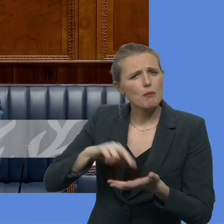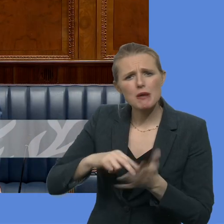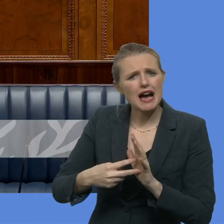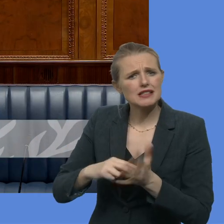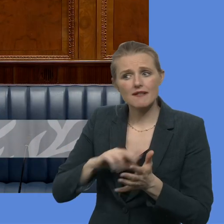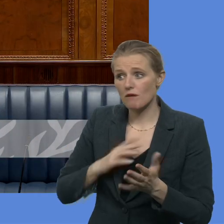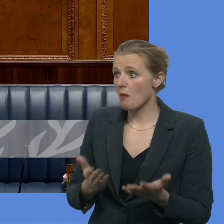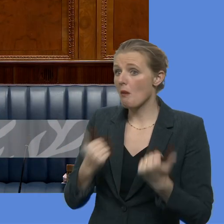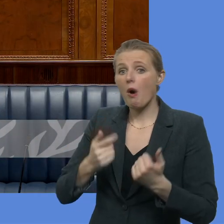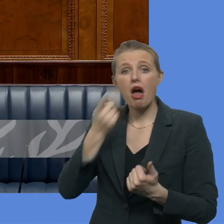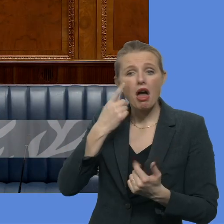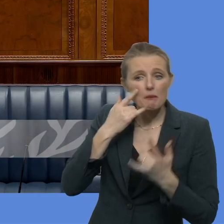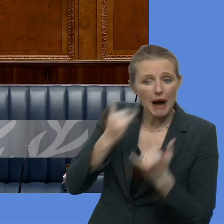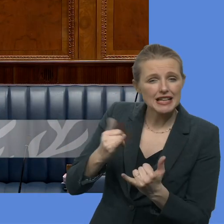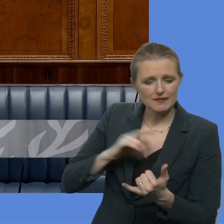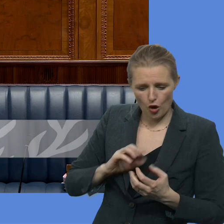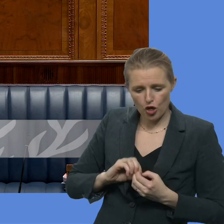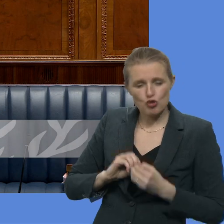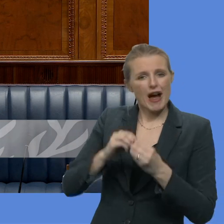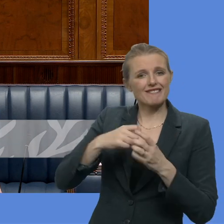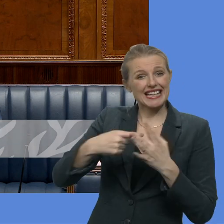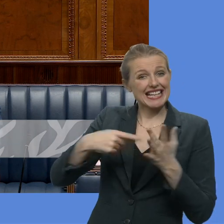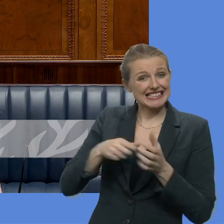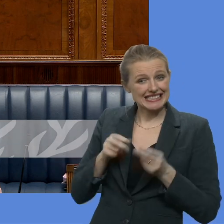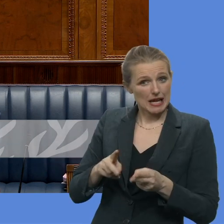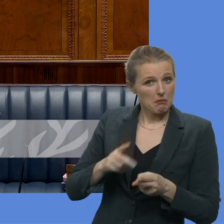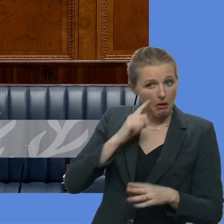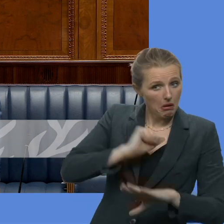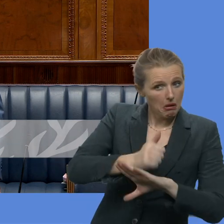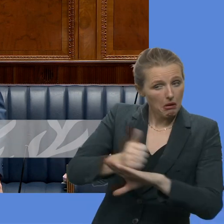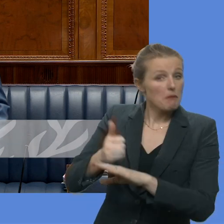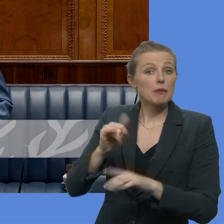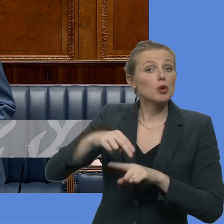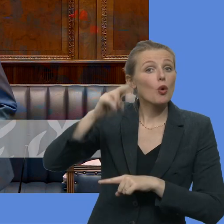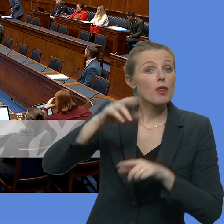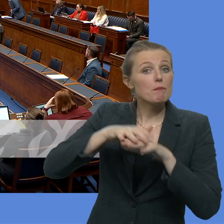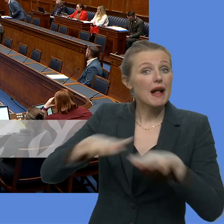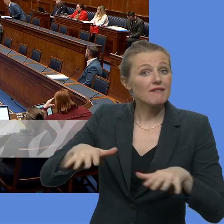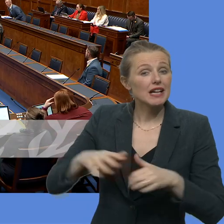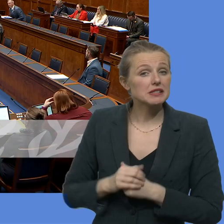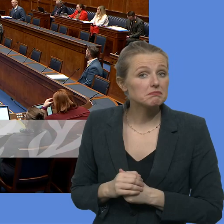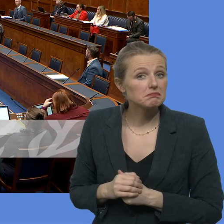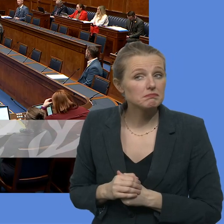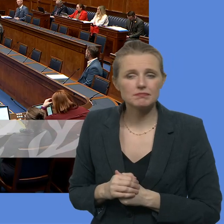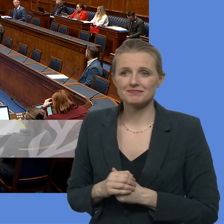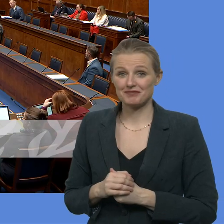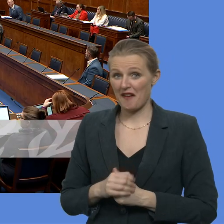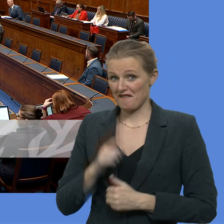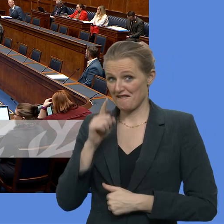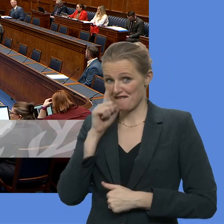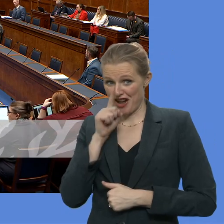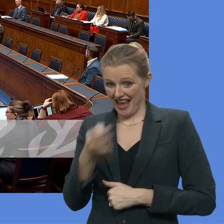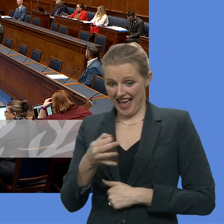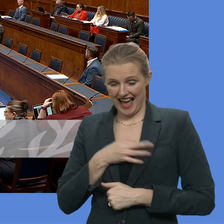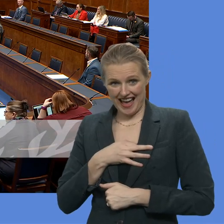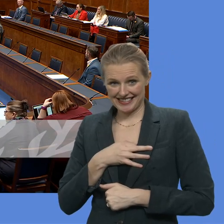further pilots to take forward the crafts kit scheme, including in North Belfast? Minister. Well, it's funny the member should